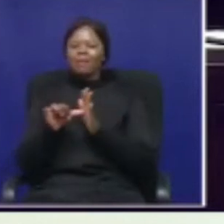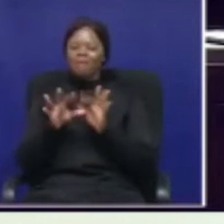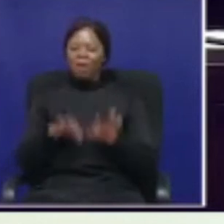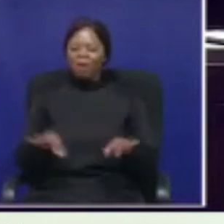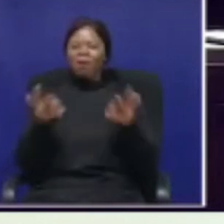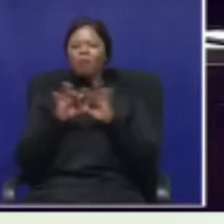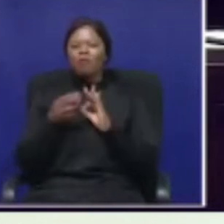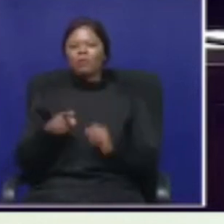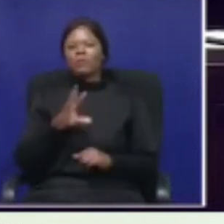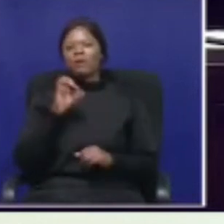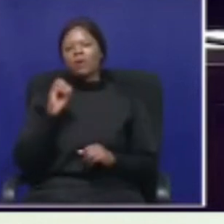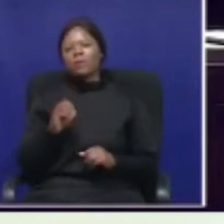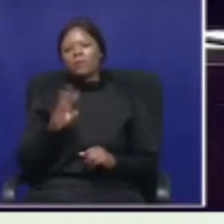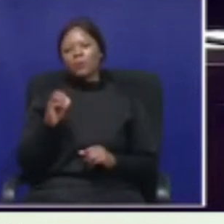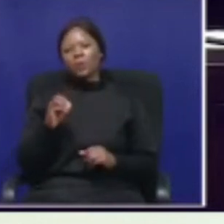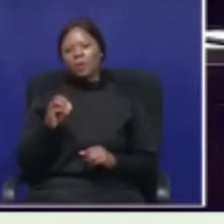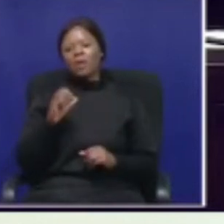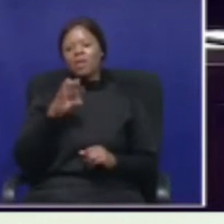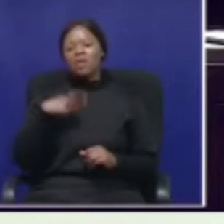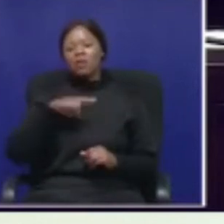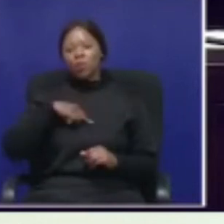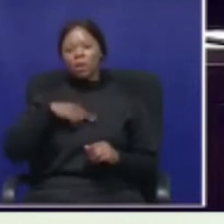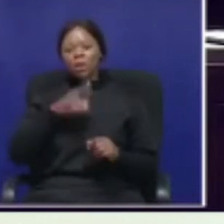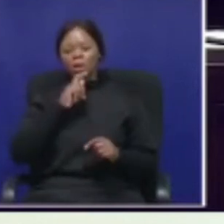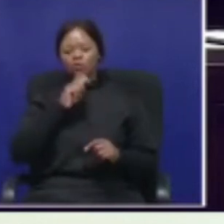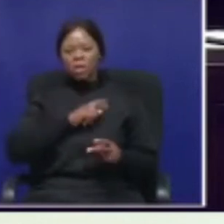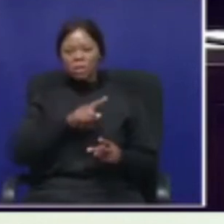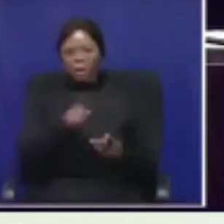And if we invest in them, trust in them, and